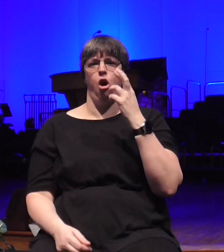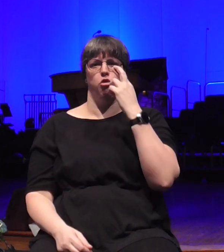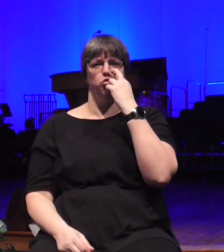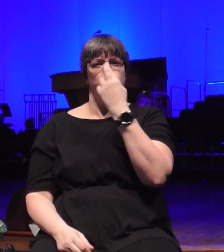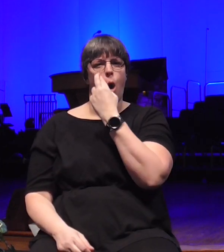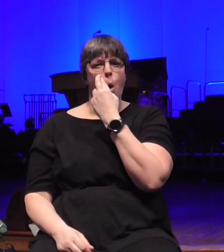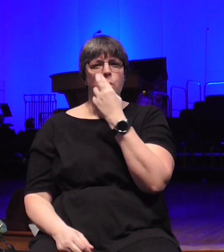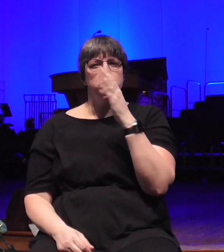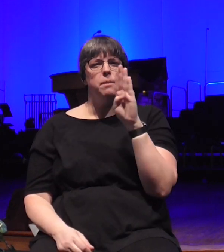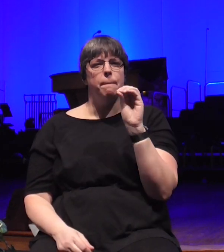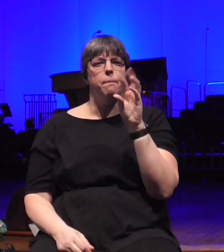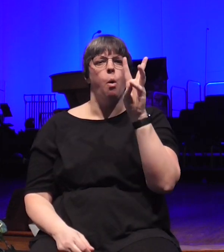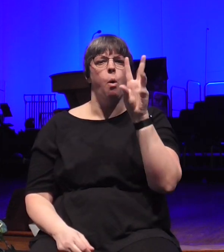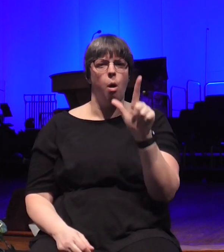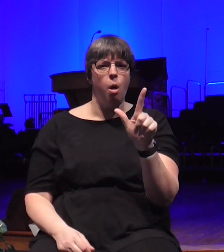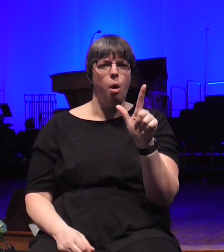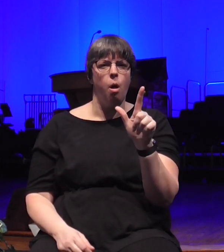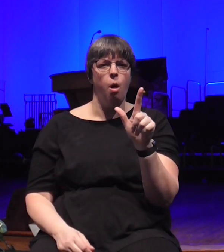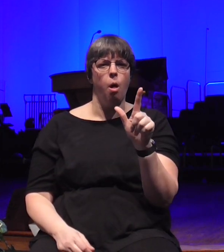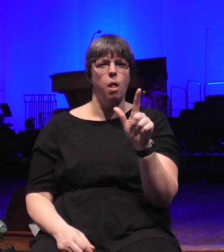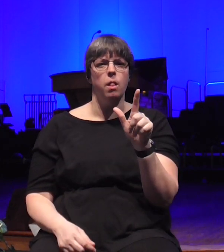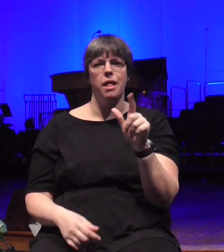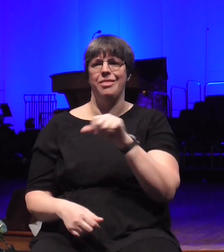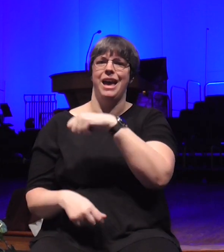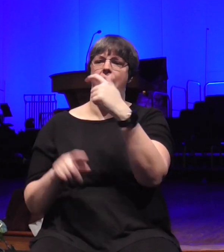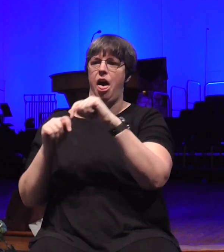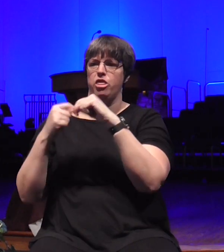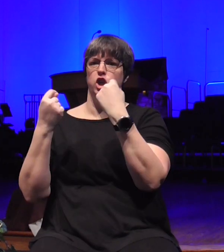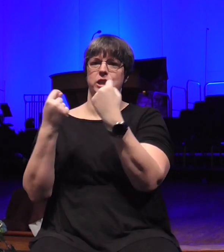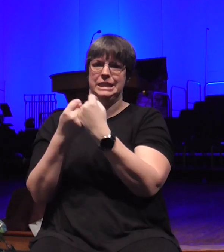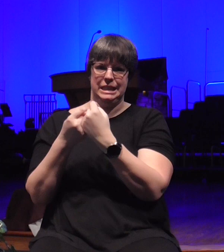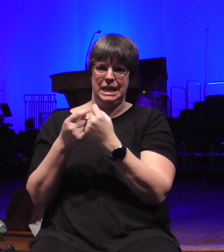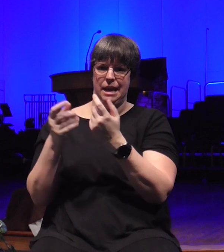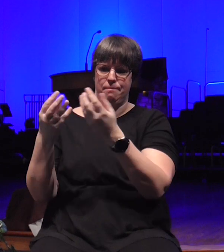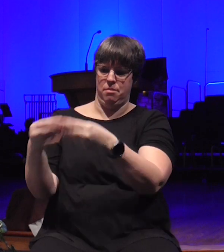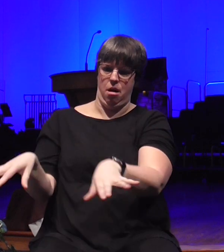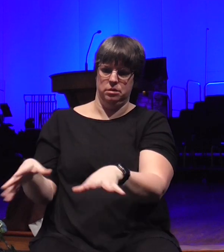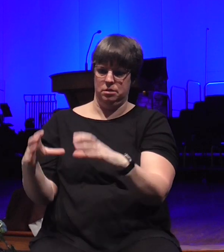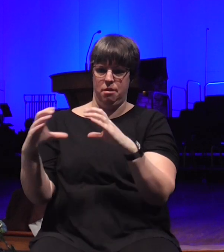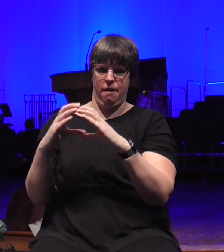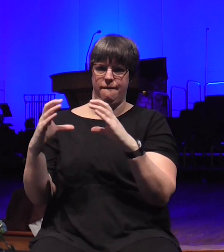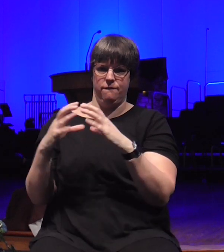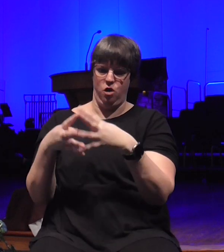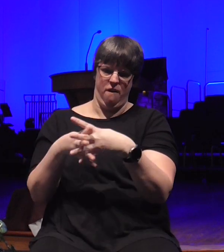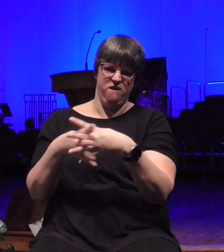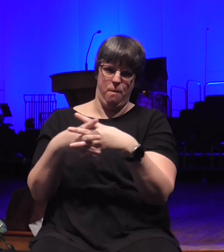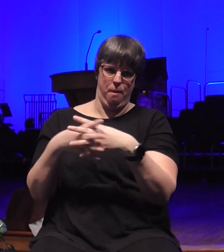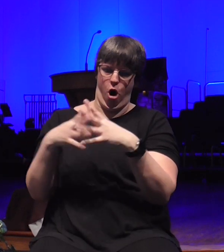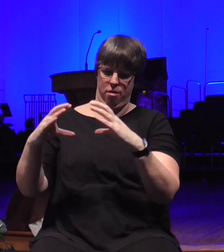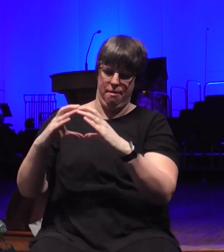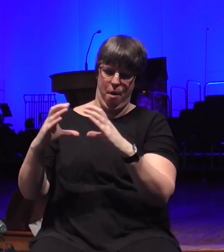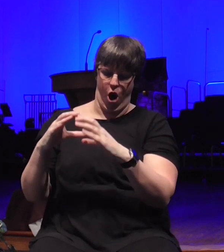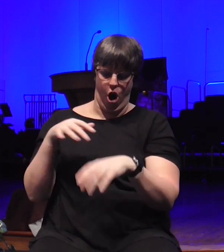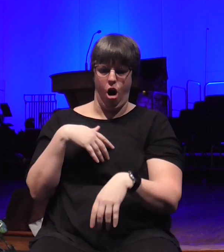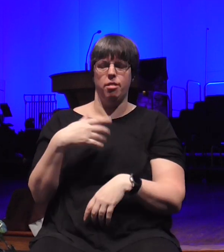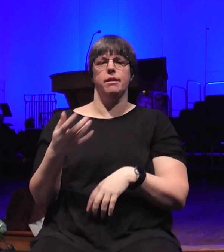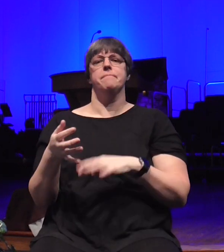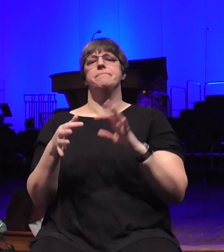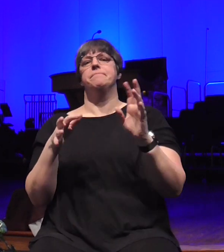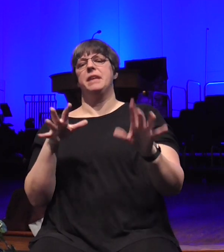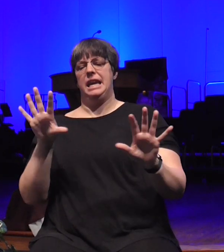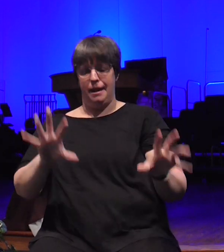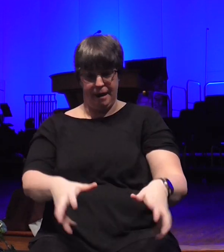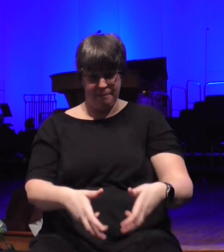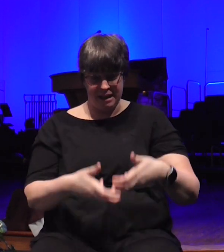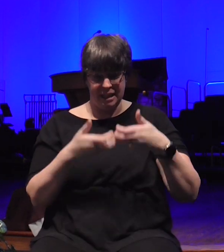team fumbles. He picked it up and ran the wrong direction and scored a touchdown for the other team. And how he went into the locker room at halftime, dejected